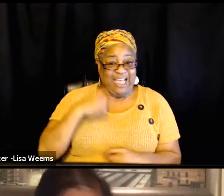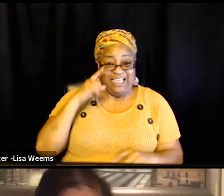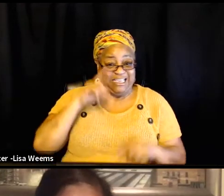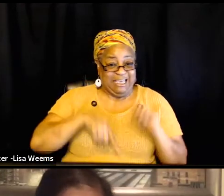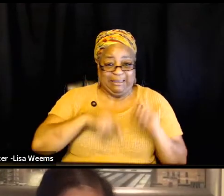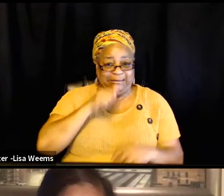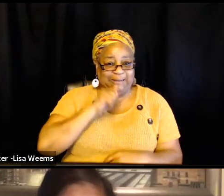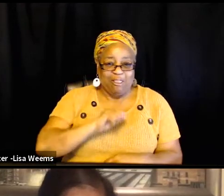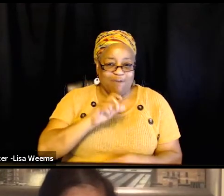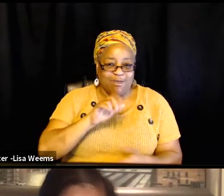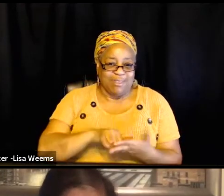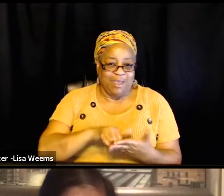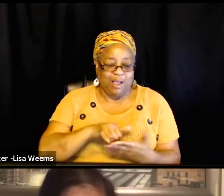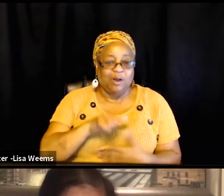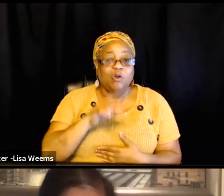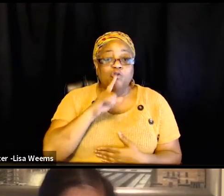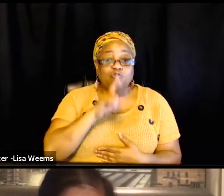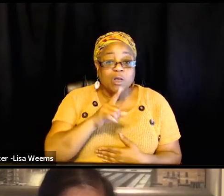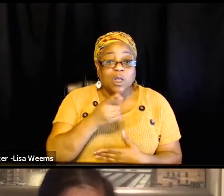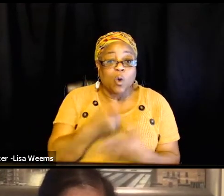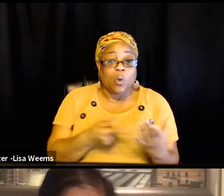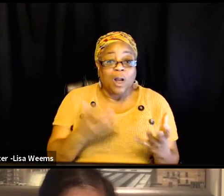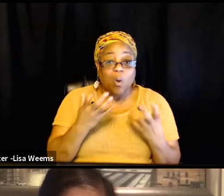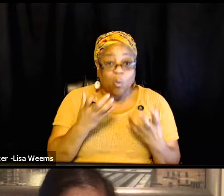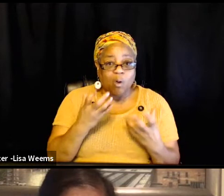tolerate. Like what I want is to go to places